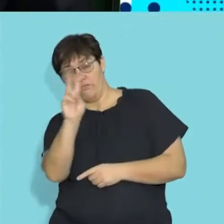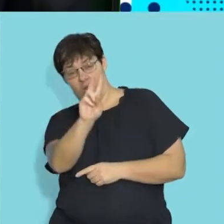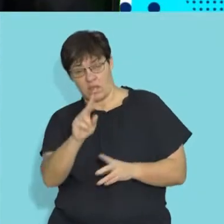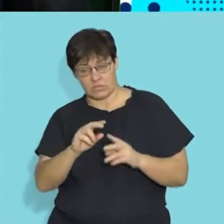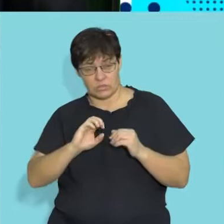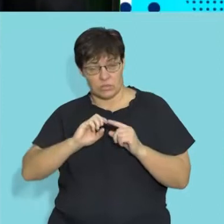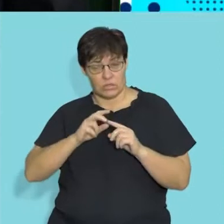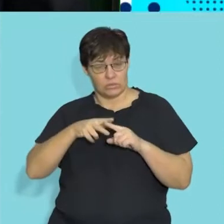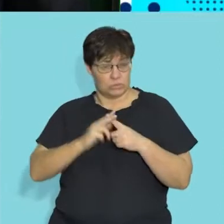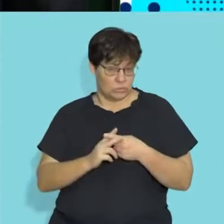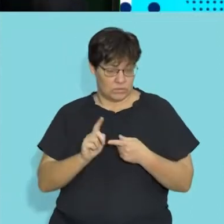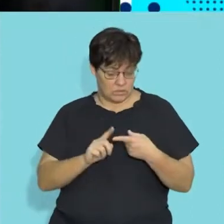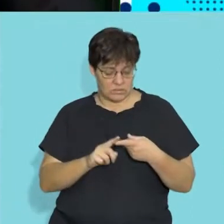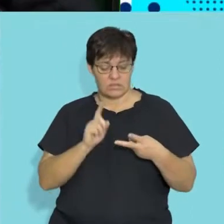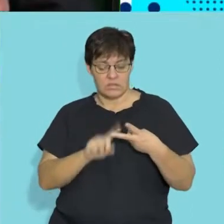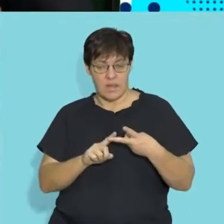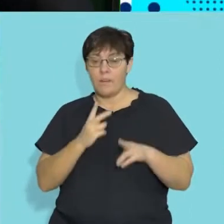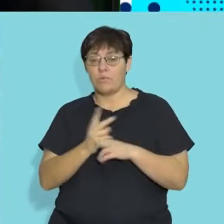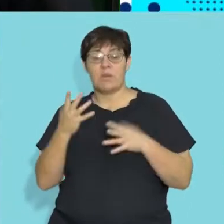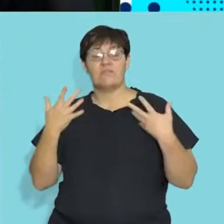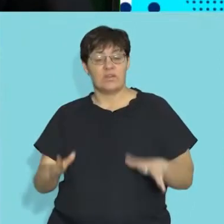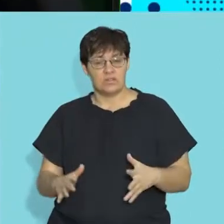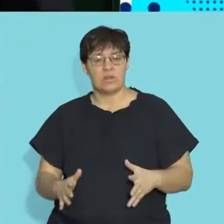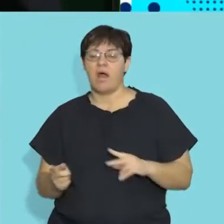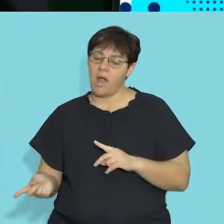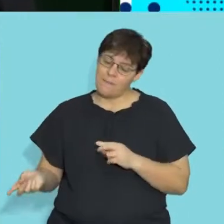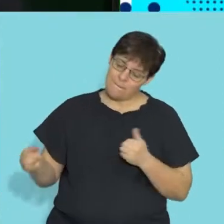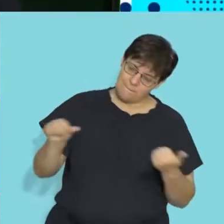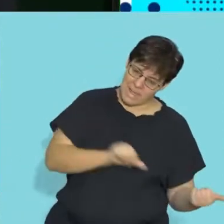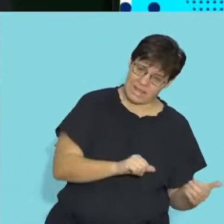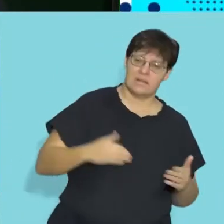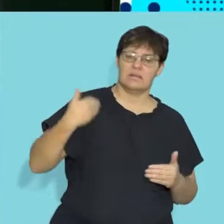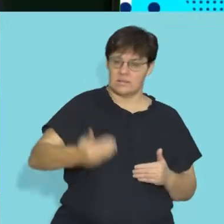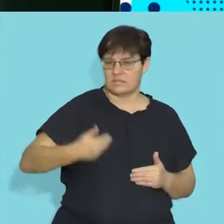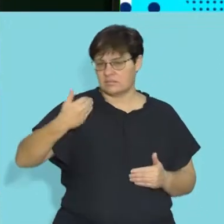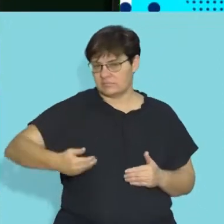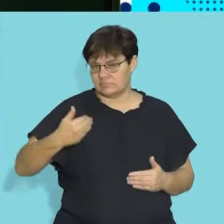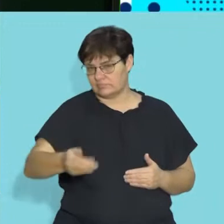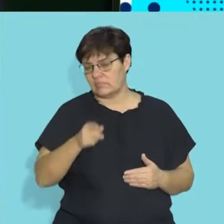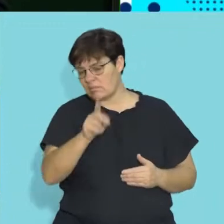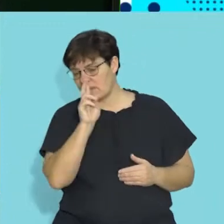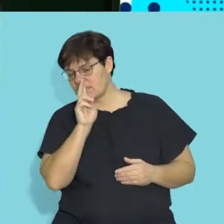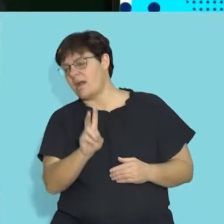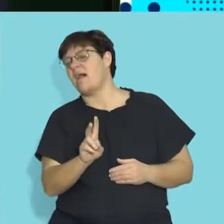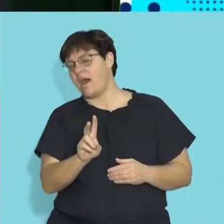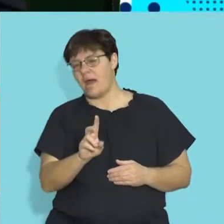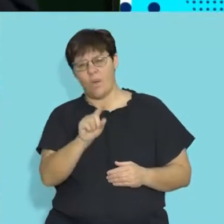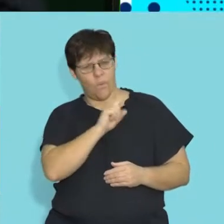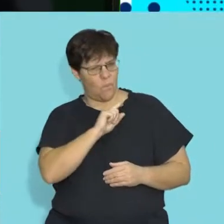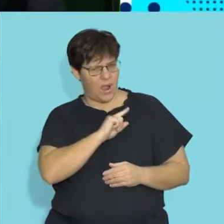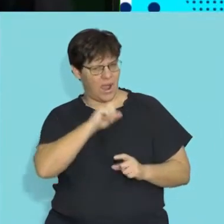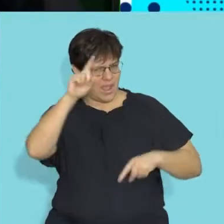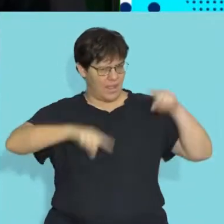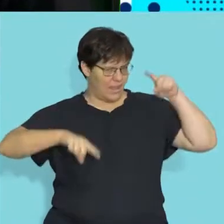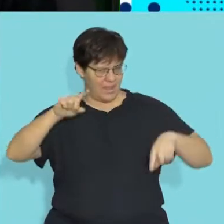and also it is something that once it is prepared, we refer to it on a continuous basis to see why